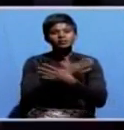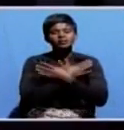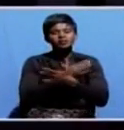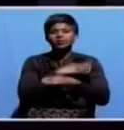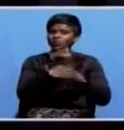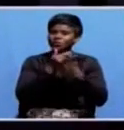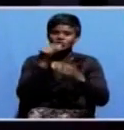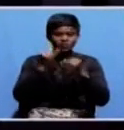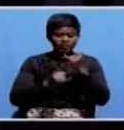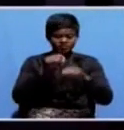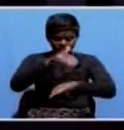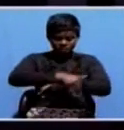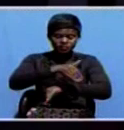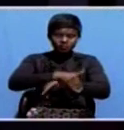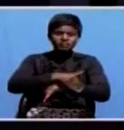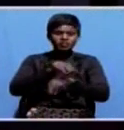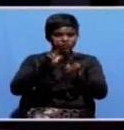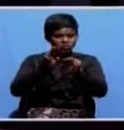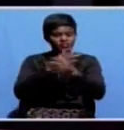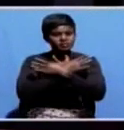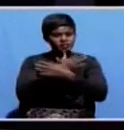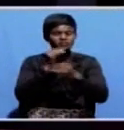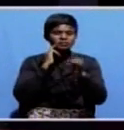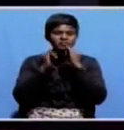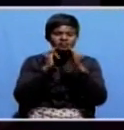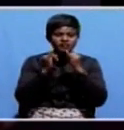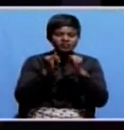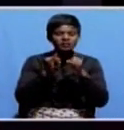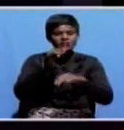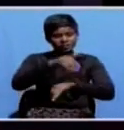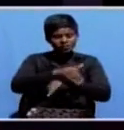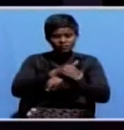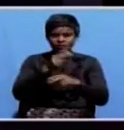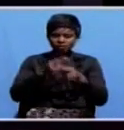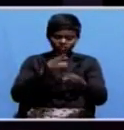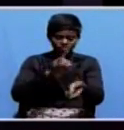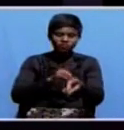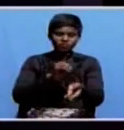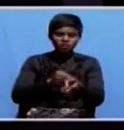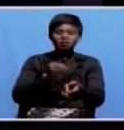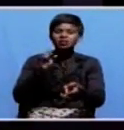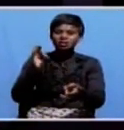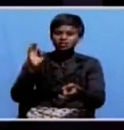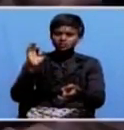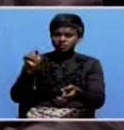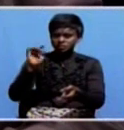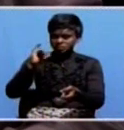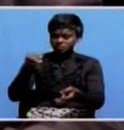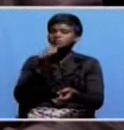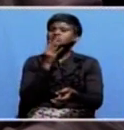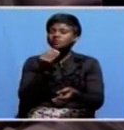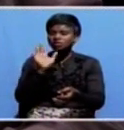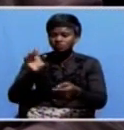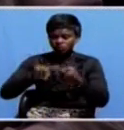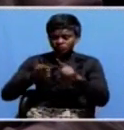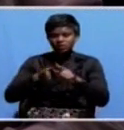all we have for you this evening. You've been watching Sunday Interview, and our guest this evening was Dr. Frederick Chiluba's friend, Mr.